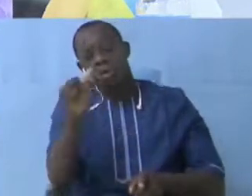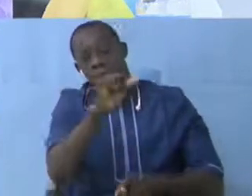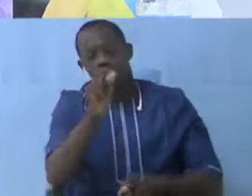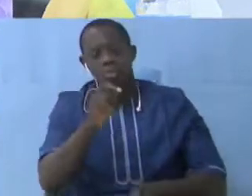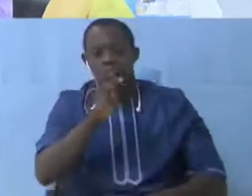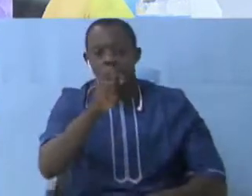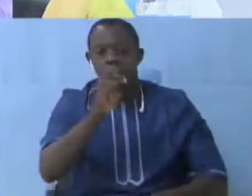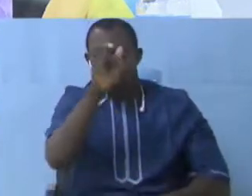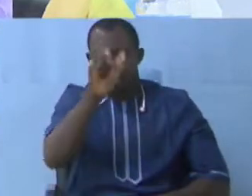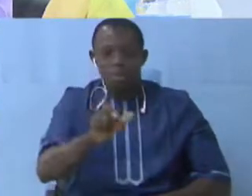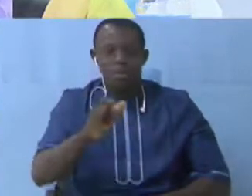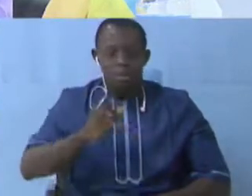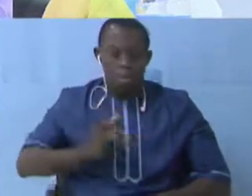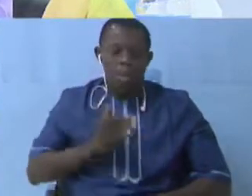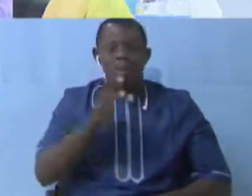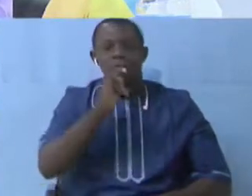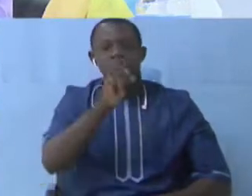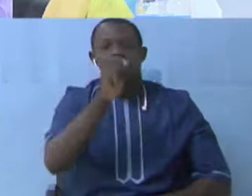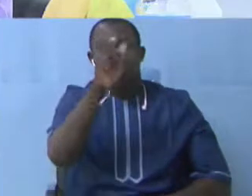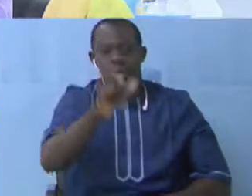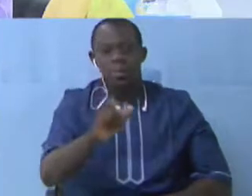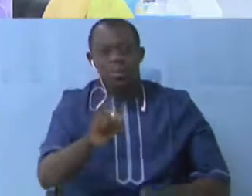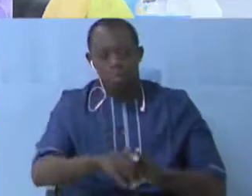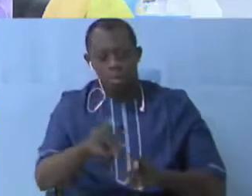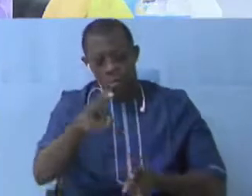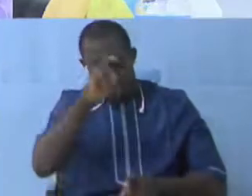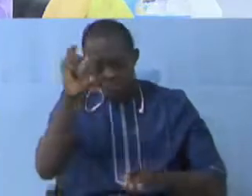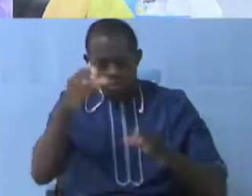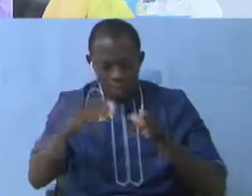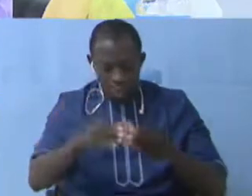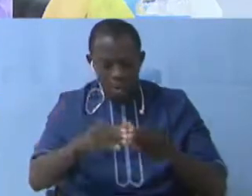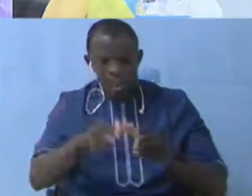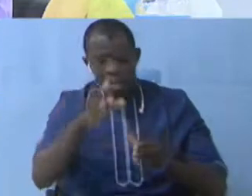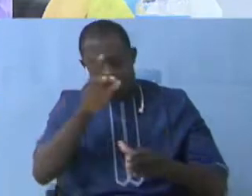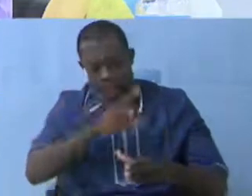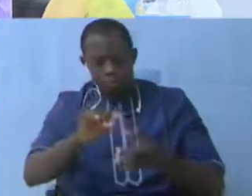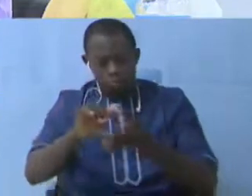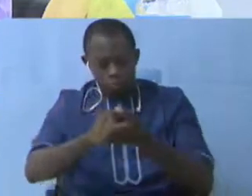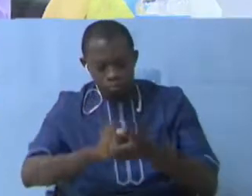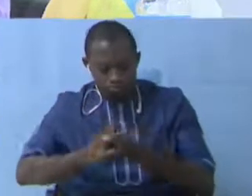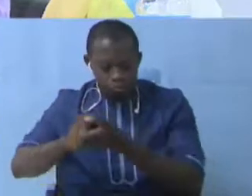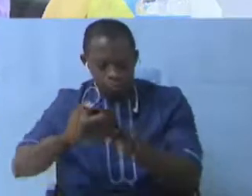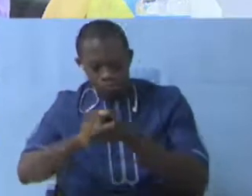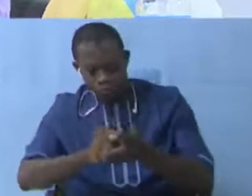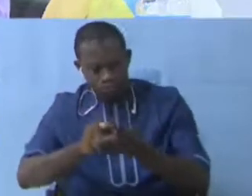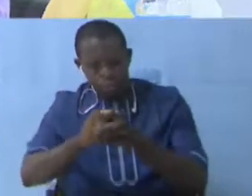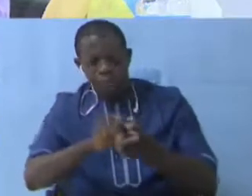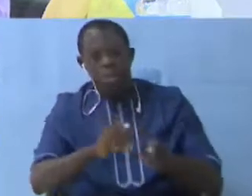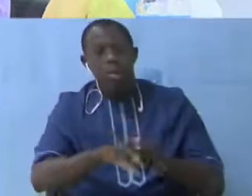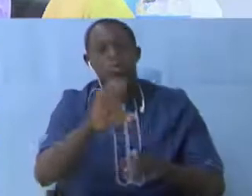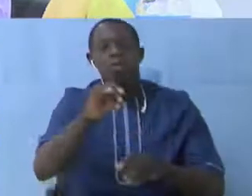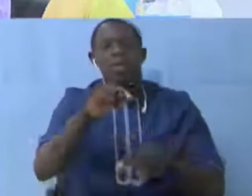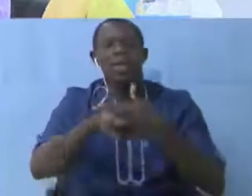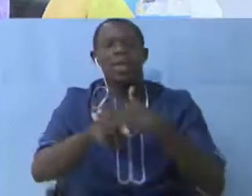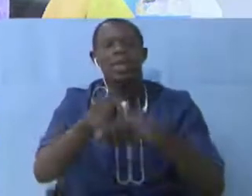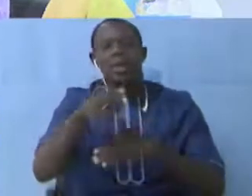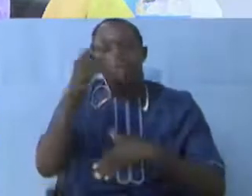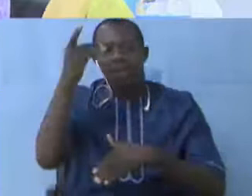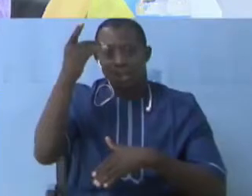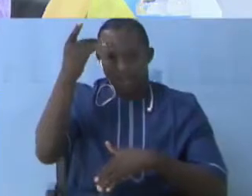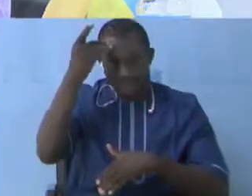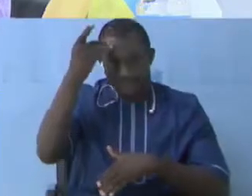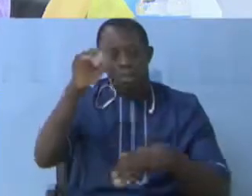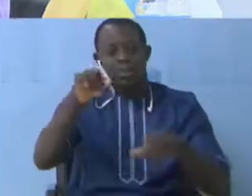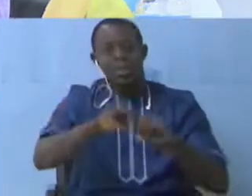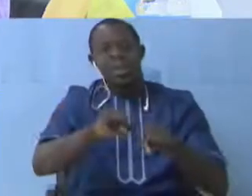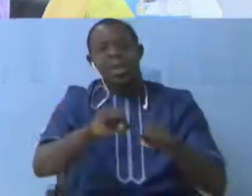work together, and we had a commemoration in Senegal. Ñi nga xam ne ñooy African journalists di woy taskati xibaar yi ci Afrique dinañ daje nag